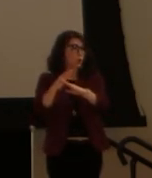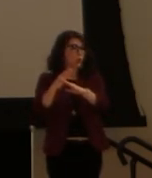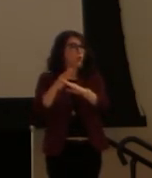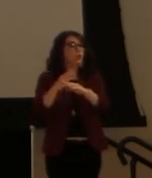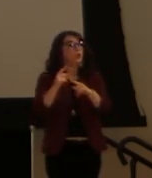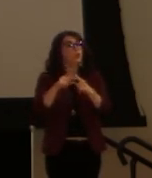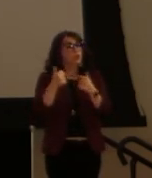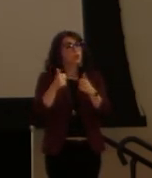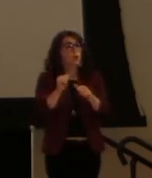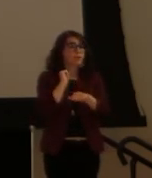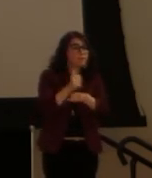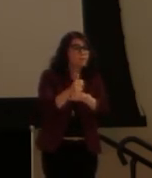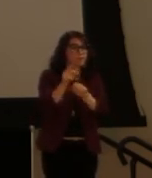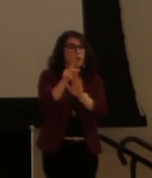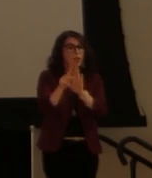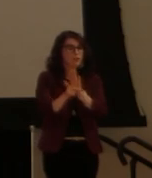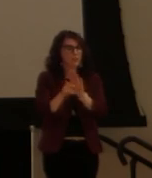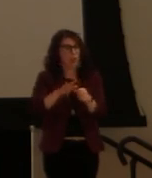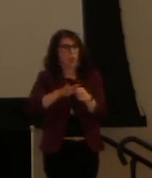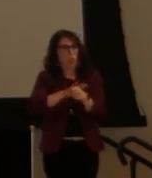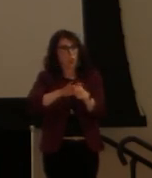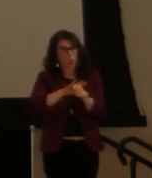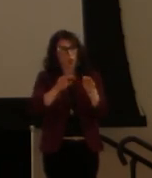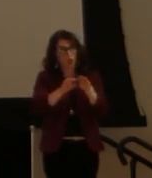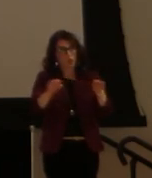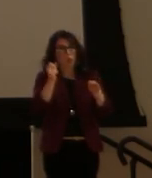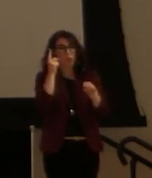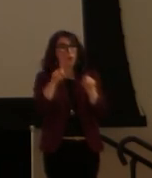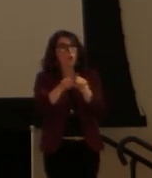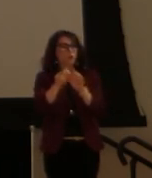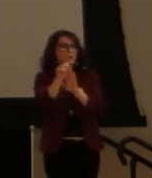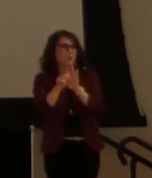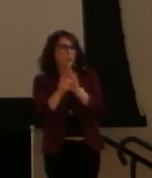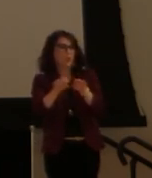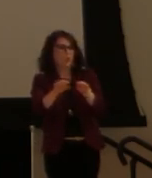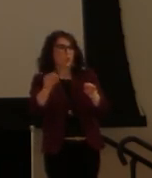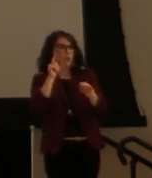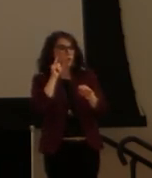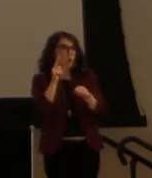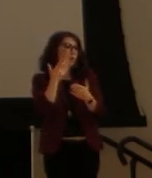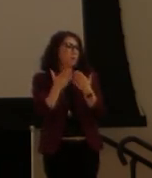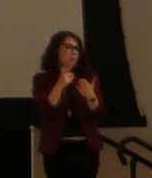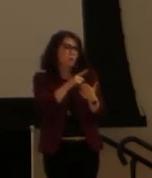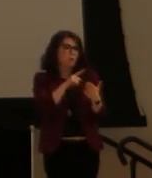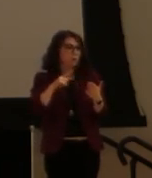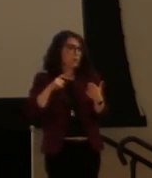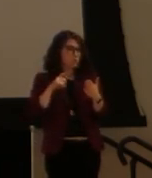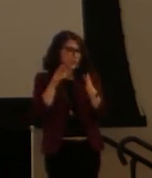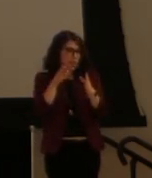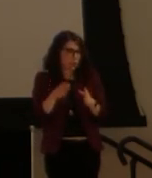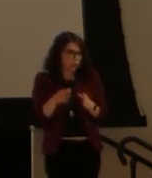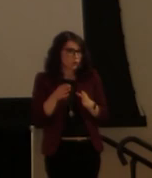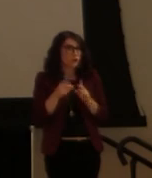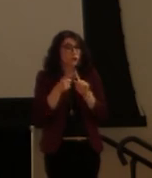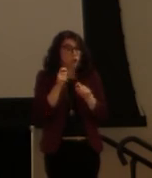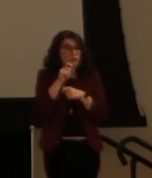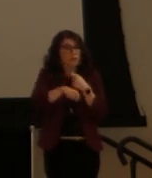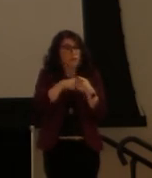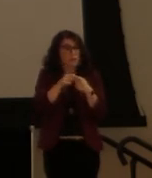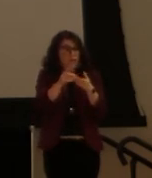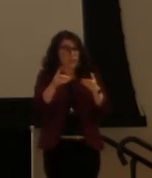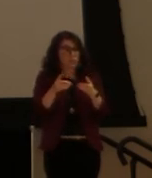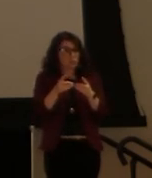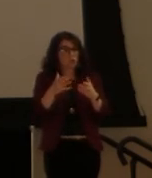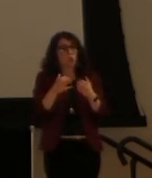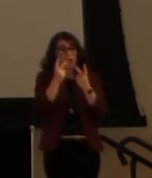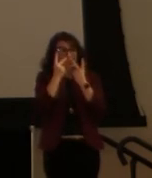pushing policy, not only at a local level, but at a state level, particularly for legislators from certain districts who want to see